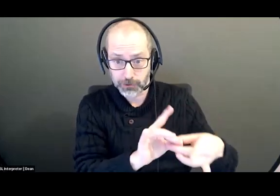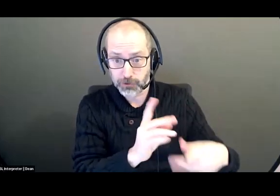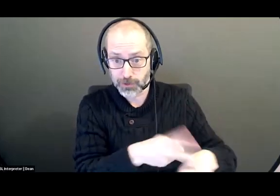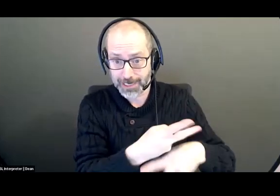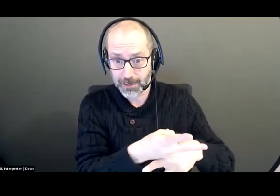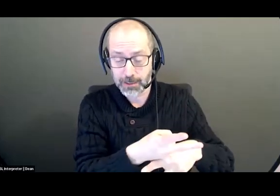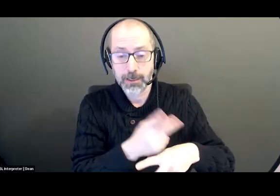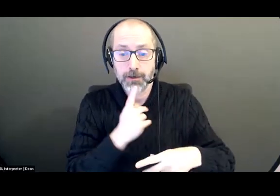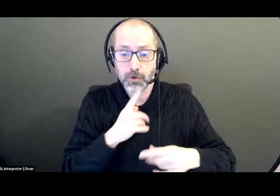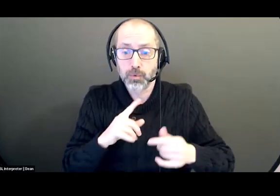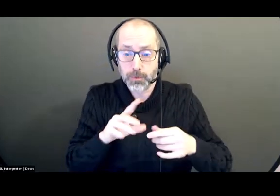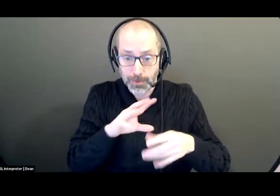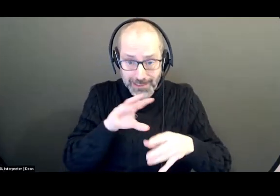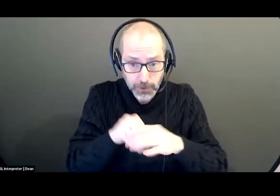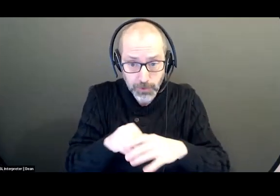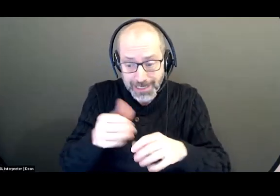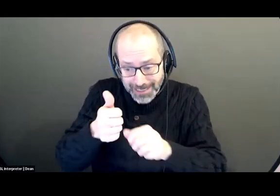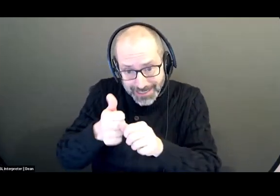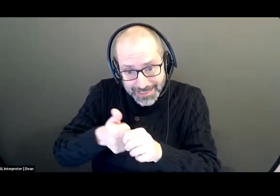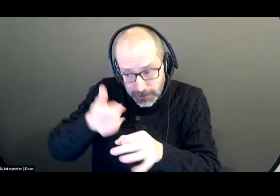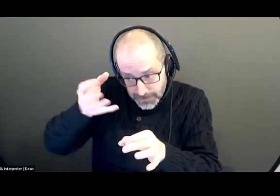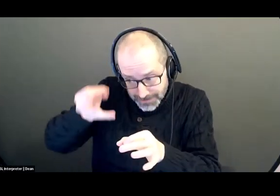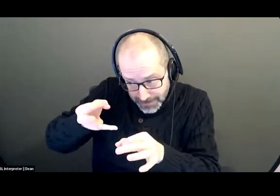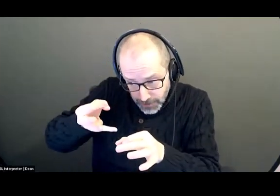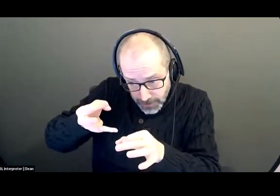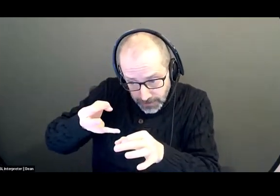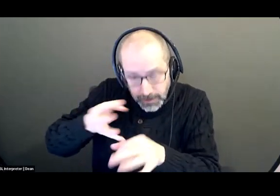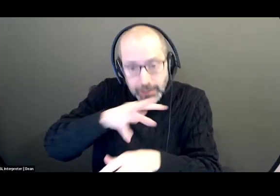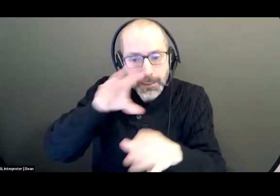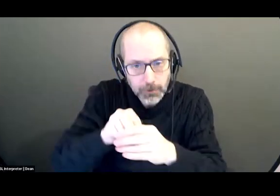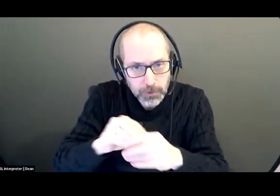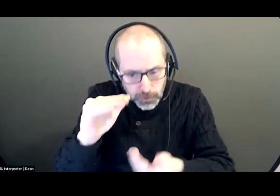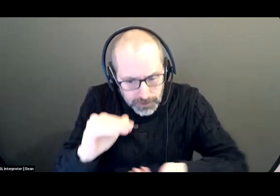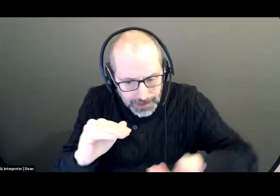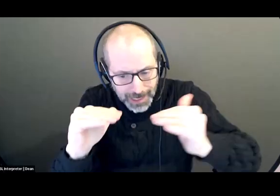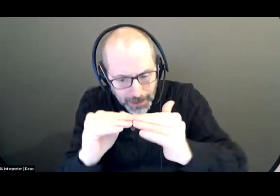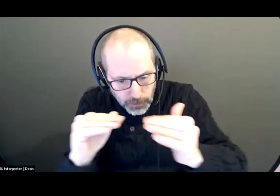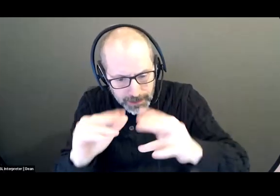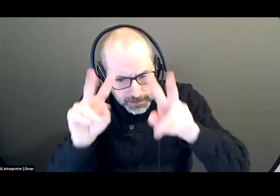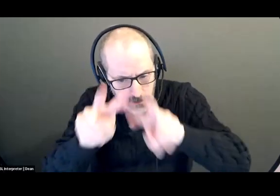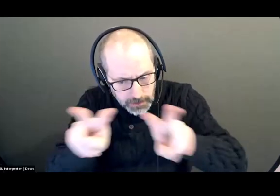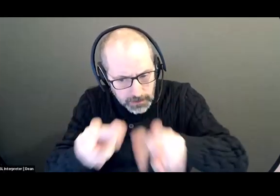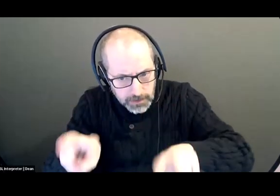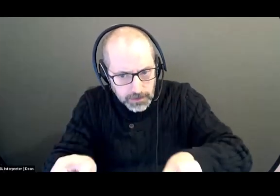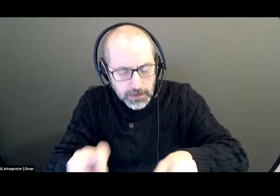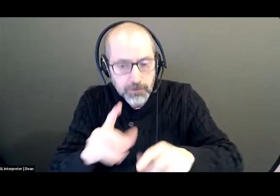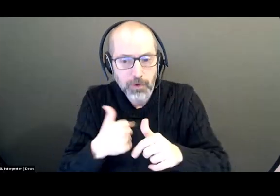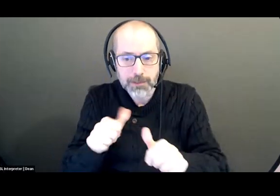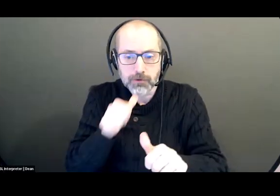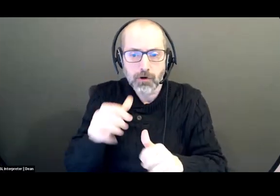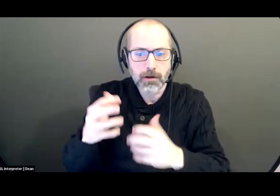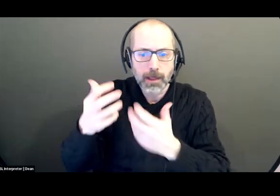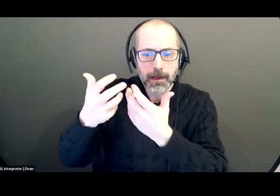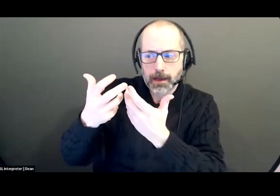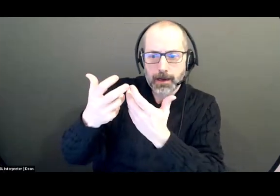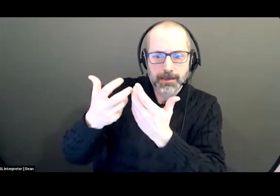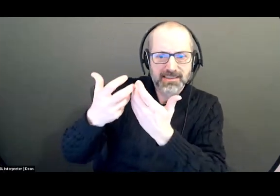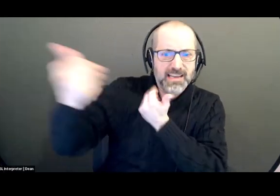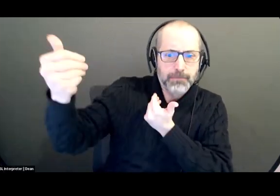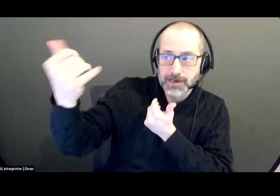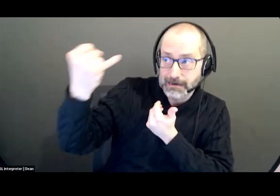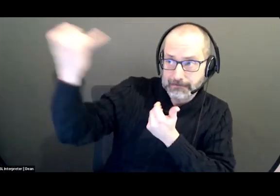it help us to focus on relational care? When equity became part of our decision-making process, it moved from